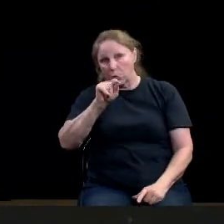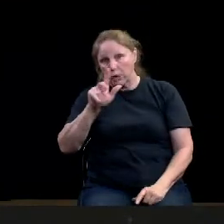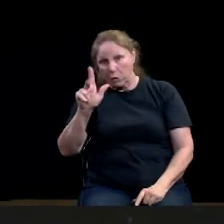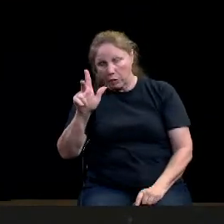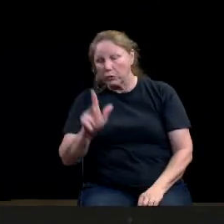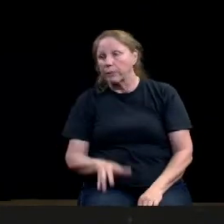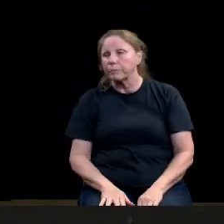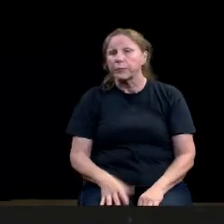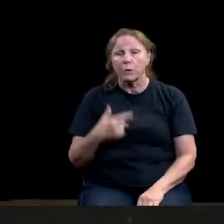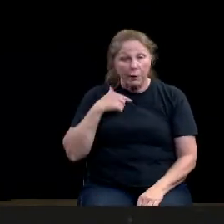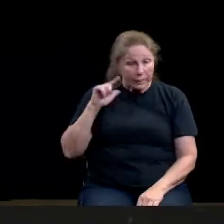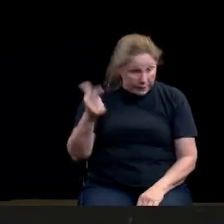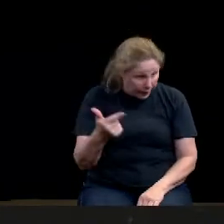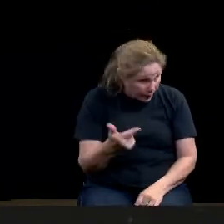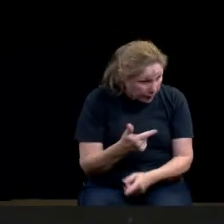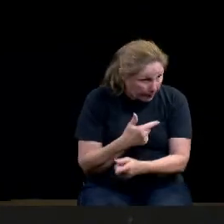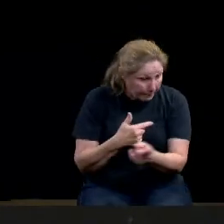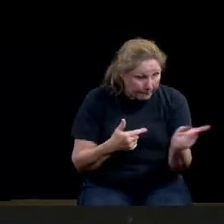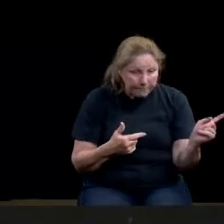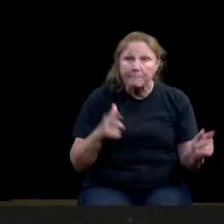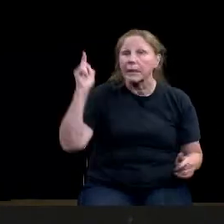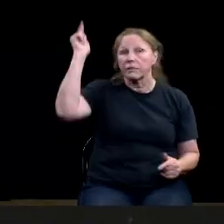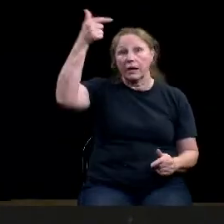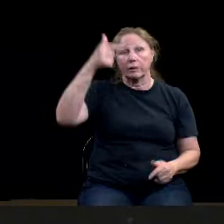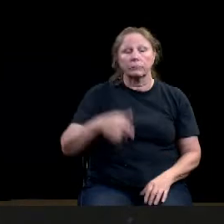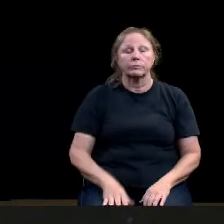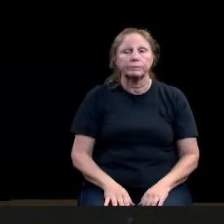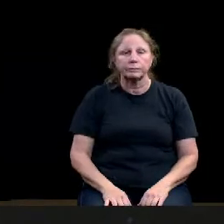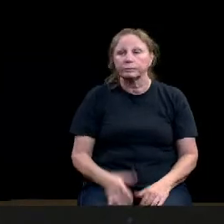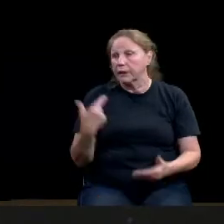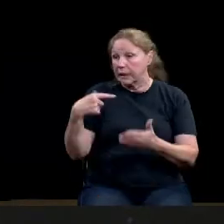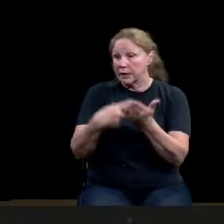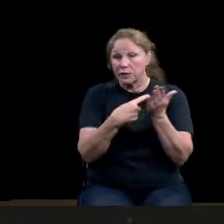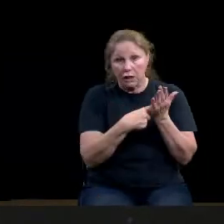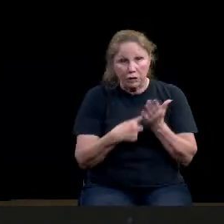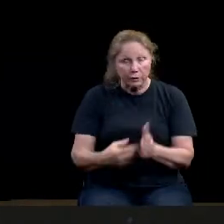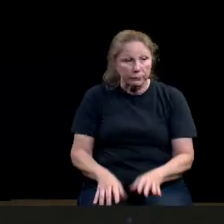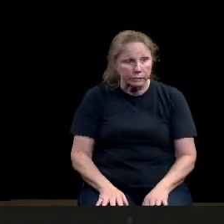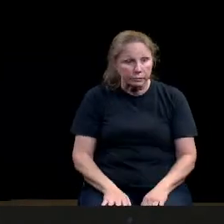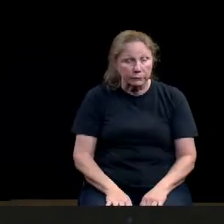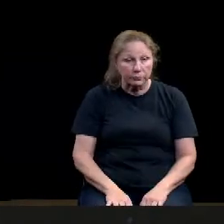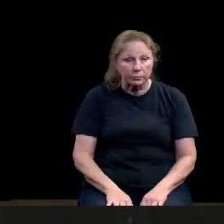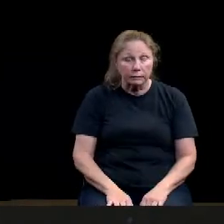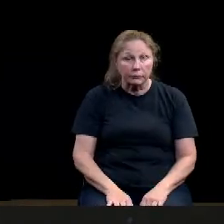Please poll the council. Holmes. Aye. Palmer. Aye. Kennard.